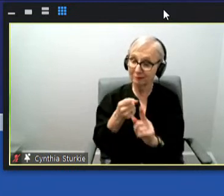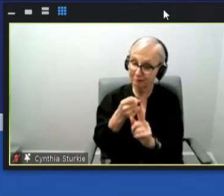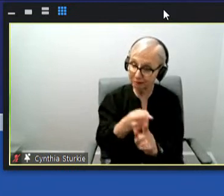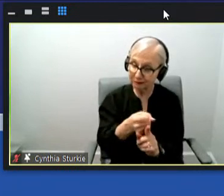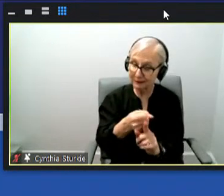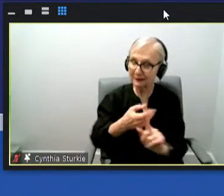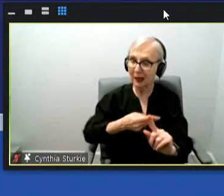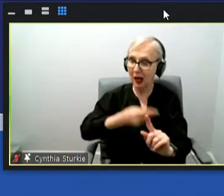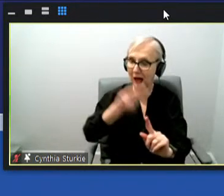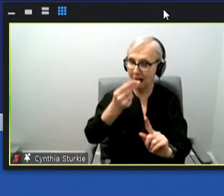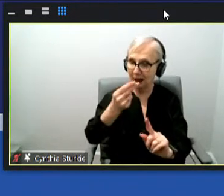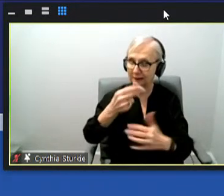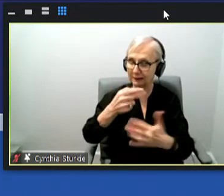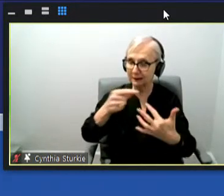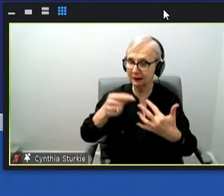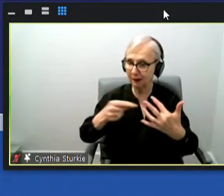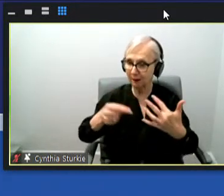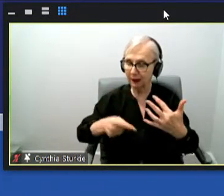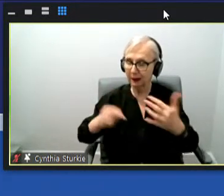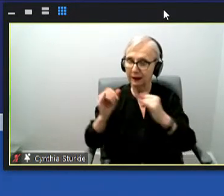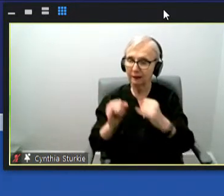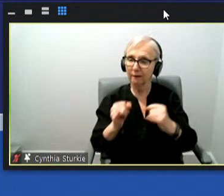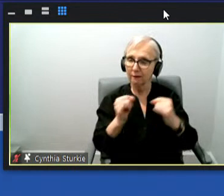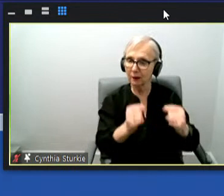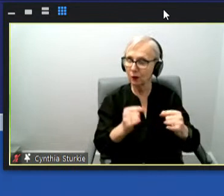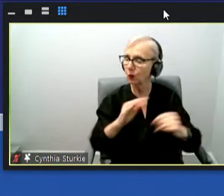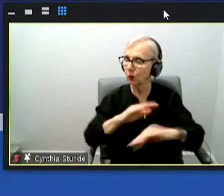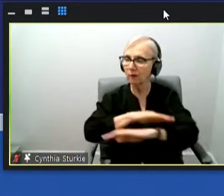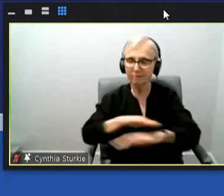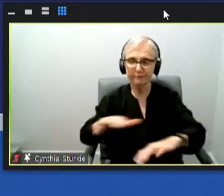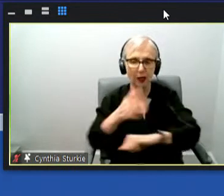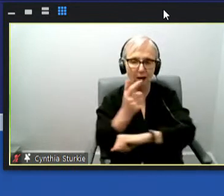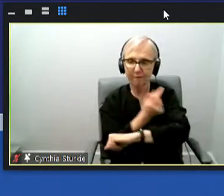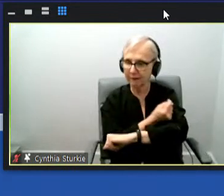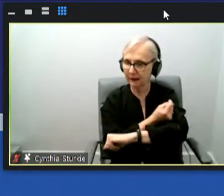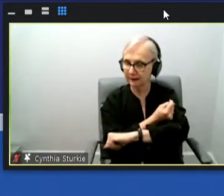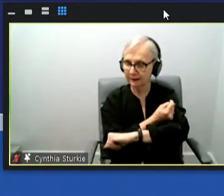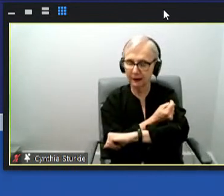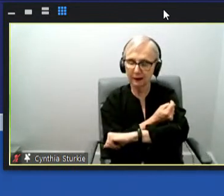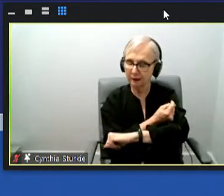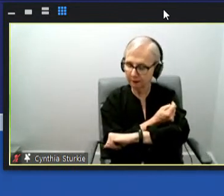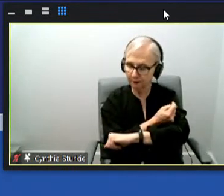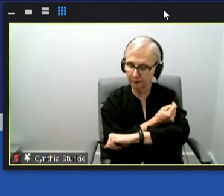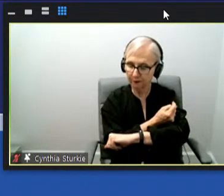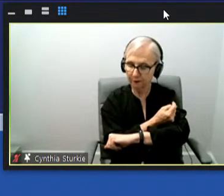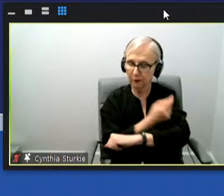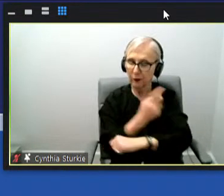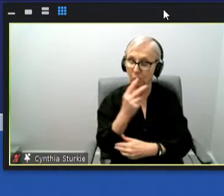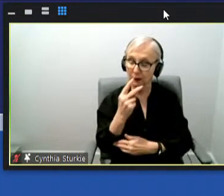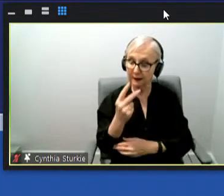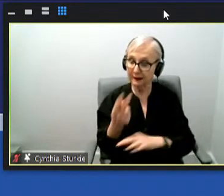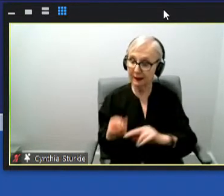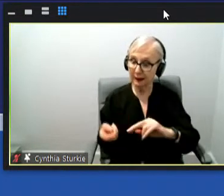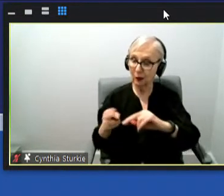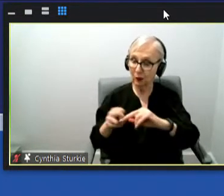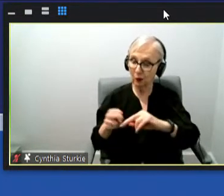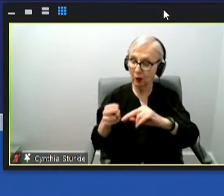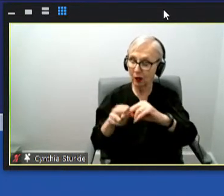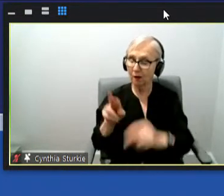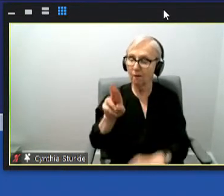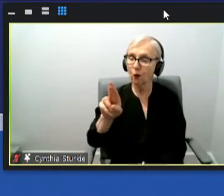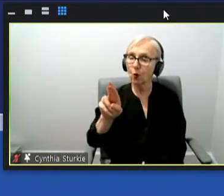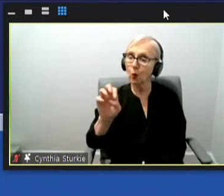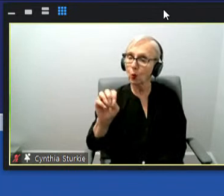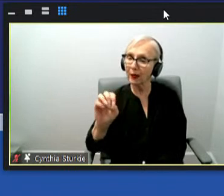to be highest among individuals that are unvaccinated. We are seeing increased risk of reinfection